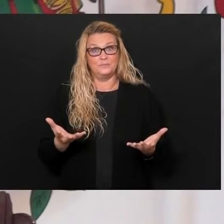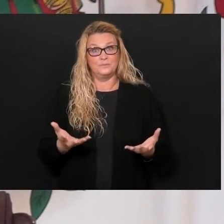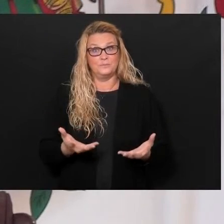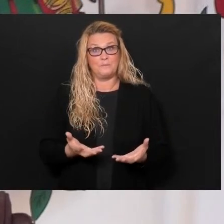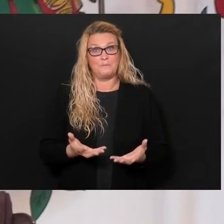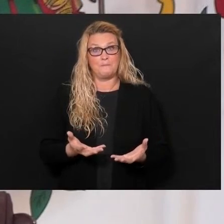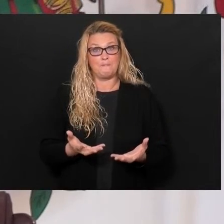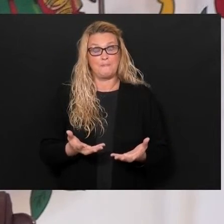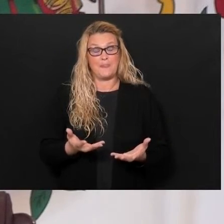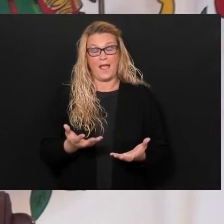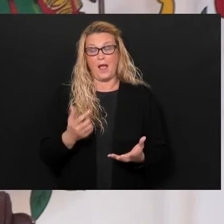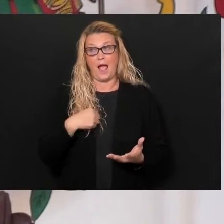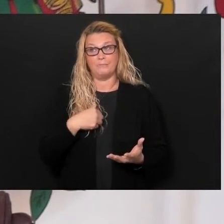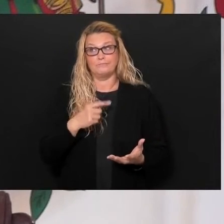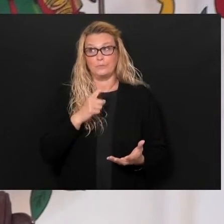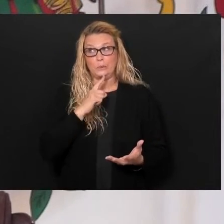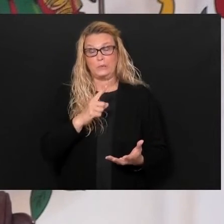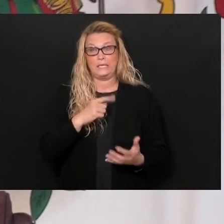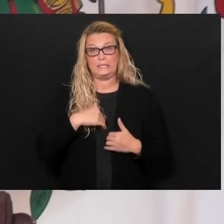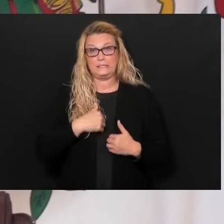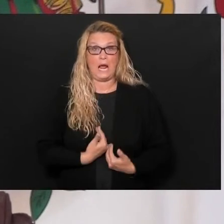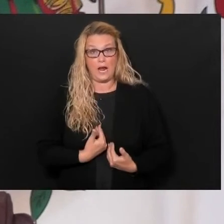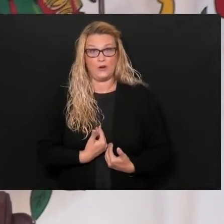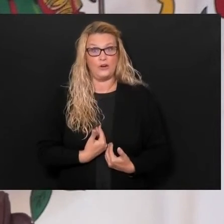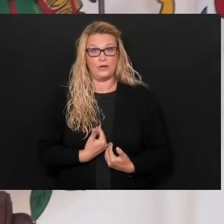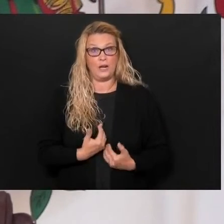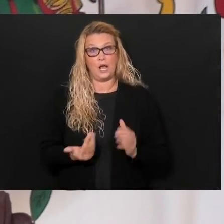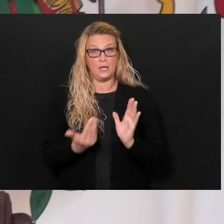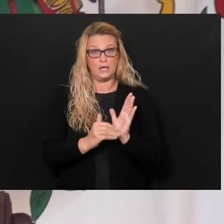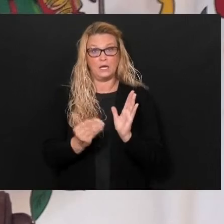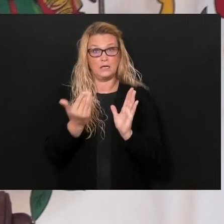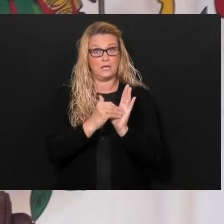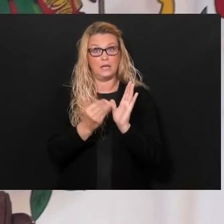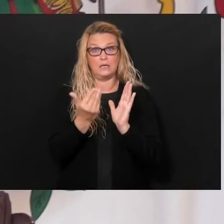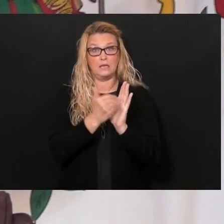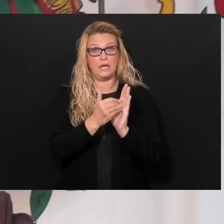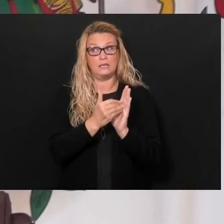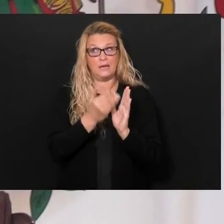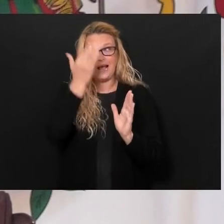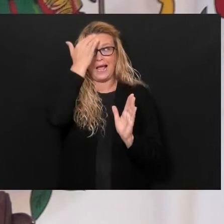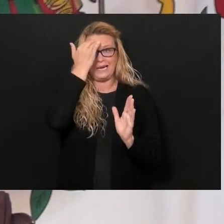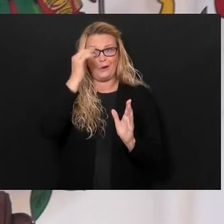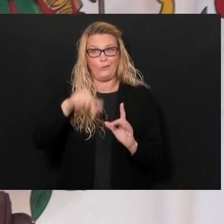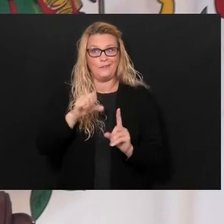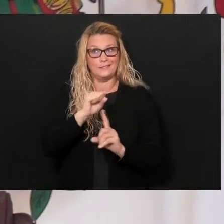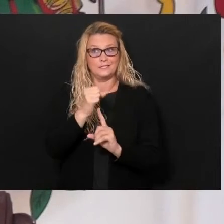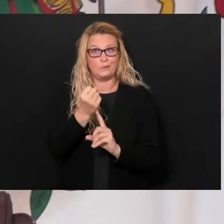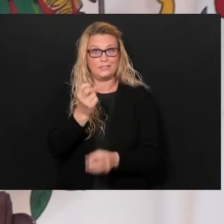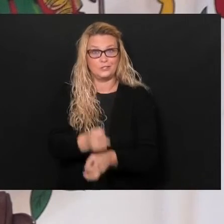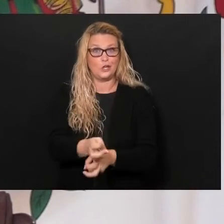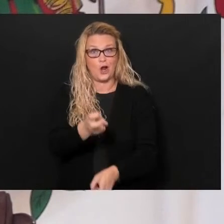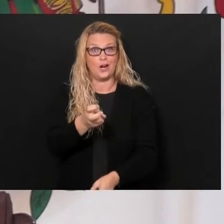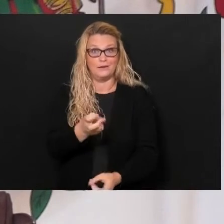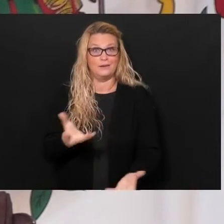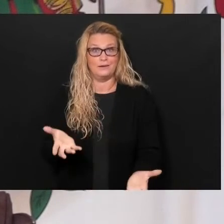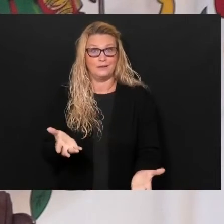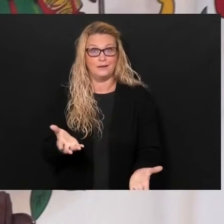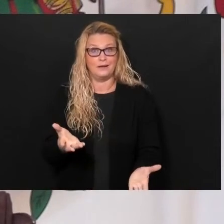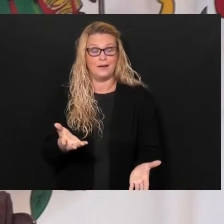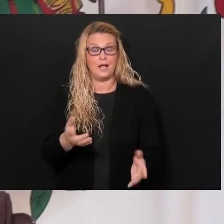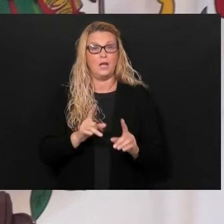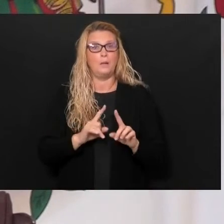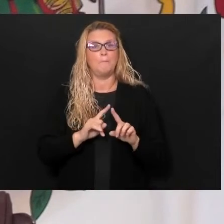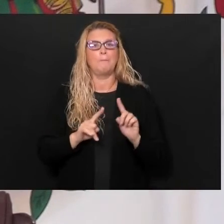I'm sick of saying that it's tough. Well, of course it's tough, you know, but as it comes at us in this way, there's